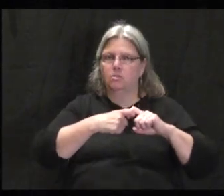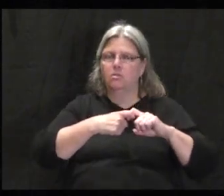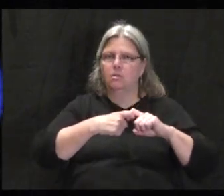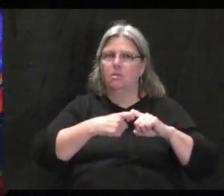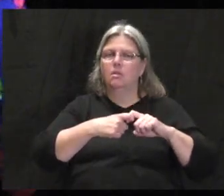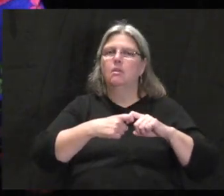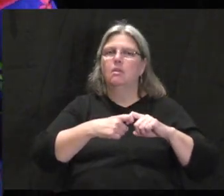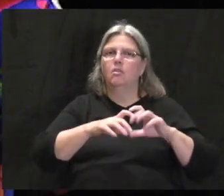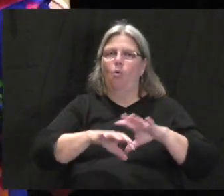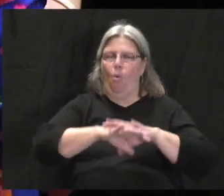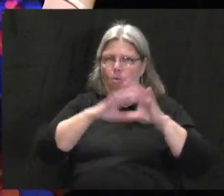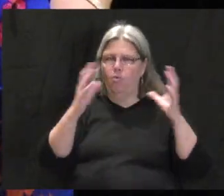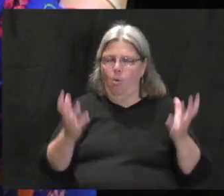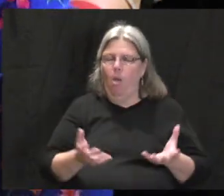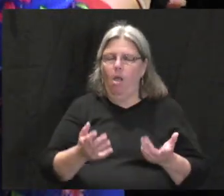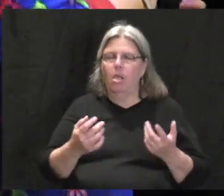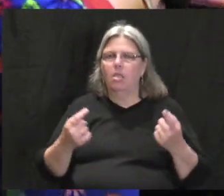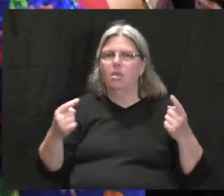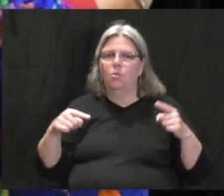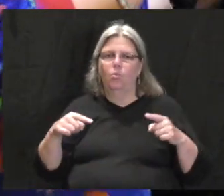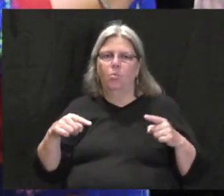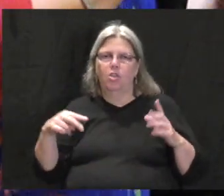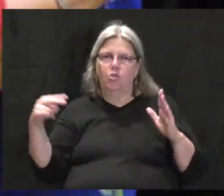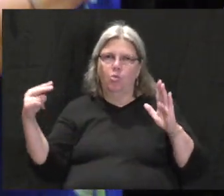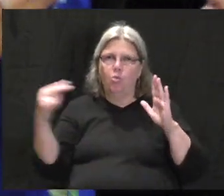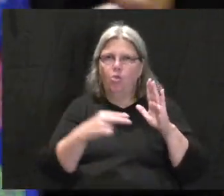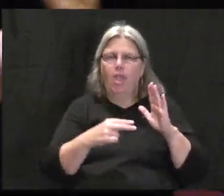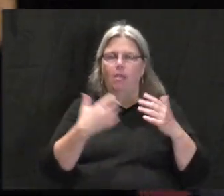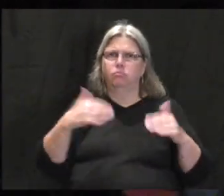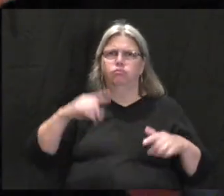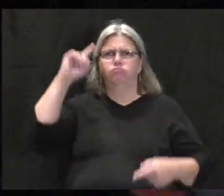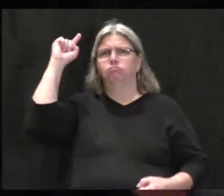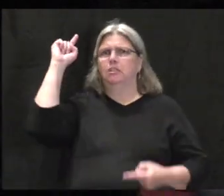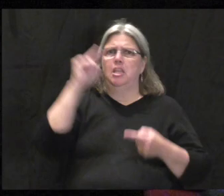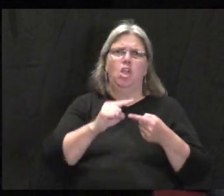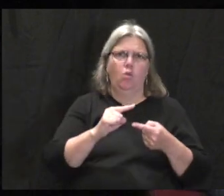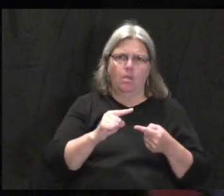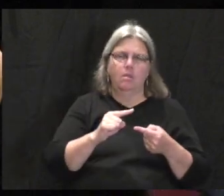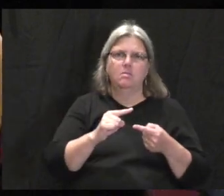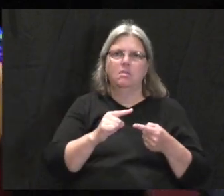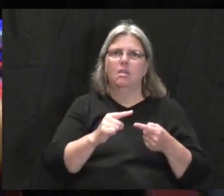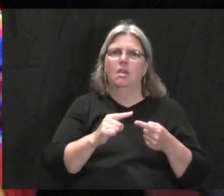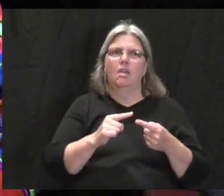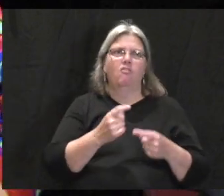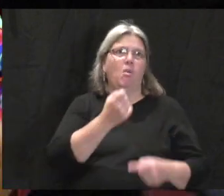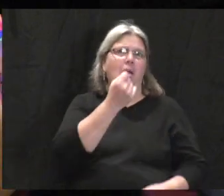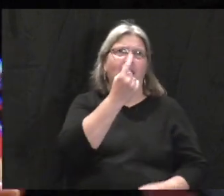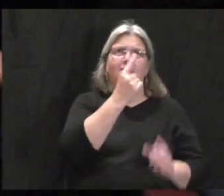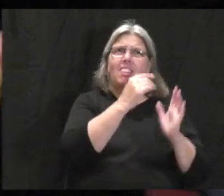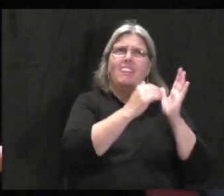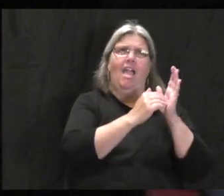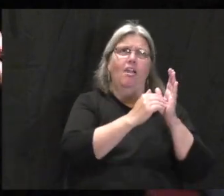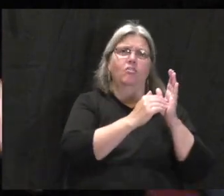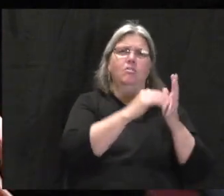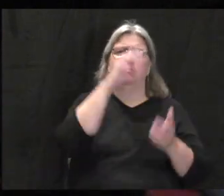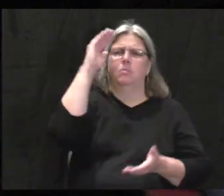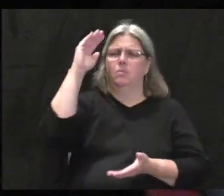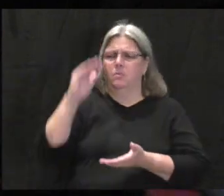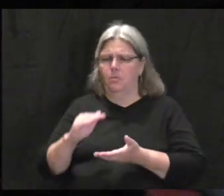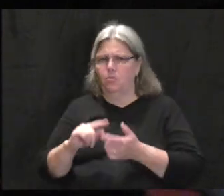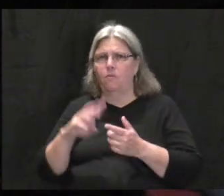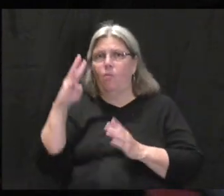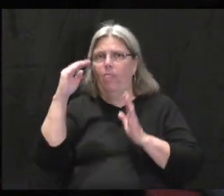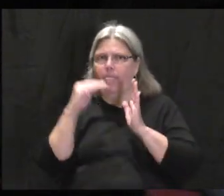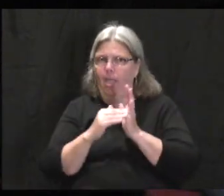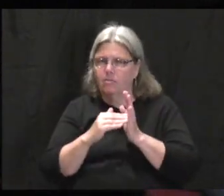about incidences of in-school suspension, one of the things that we will attribute that to is the training that Jeffrey and his team has done with